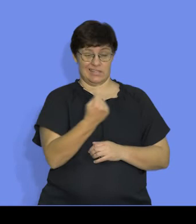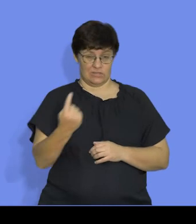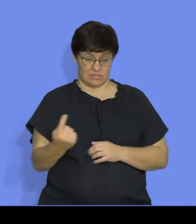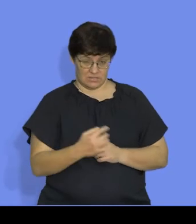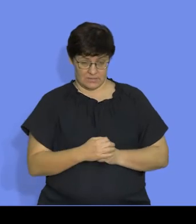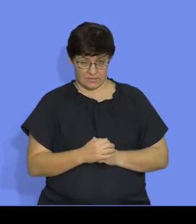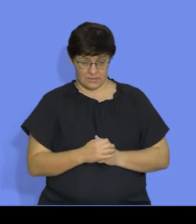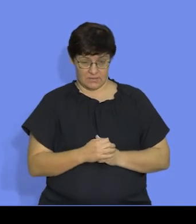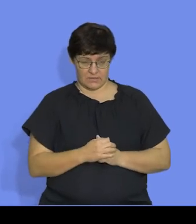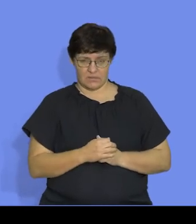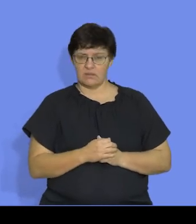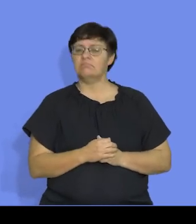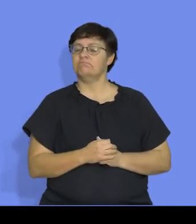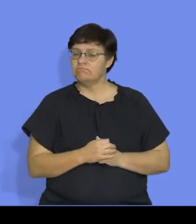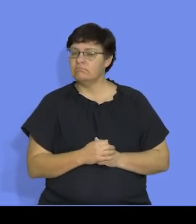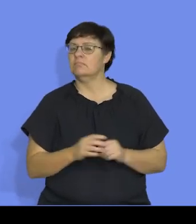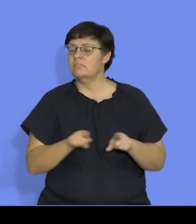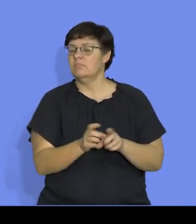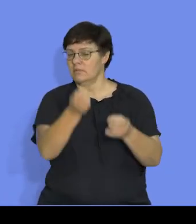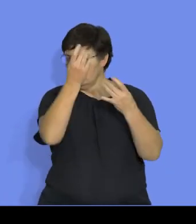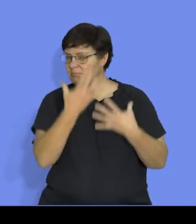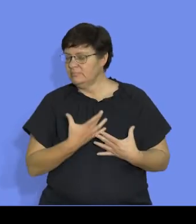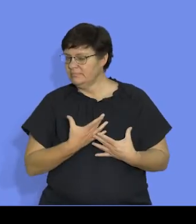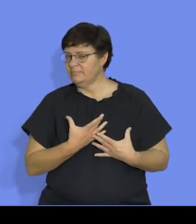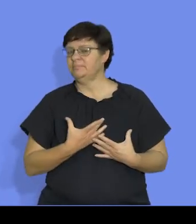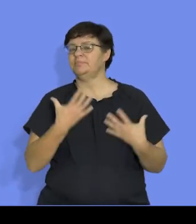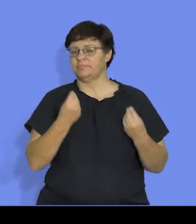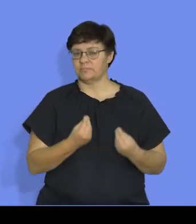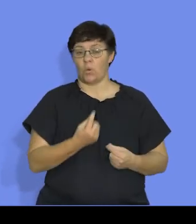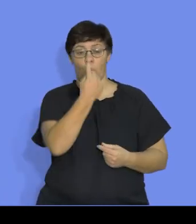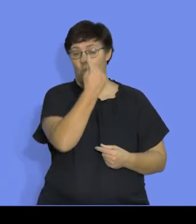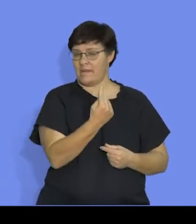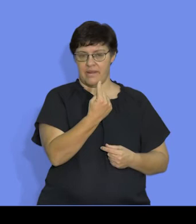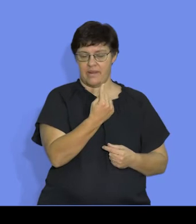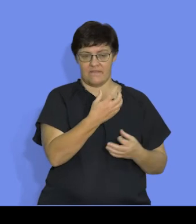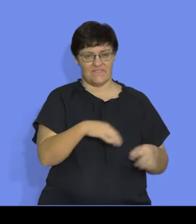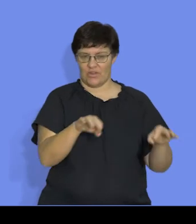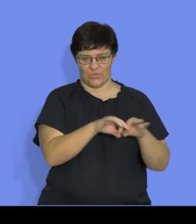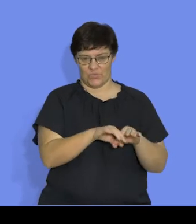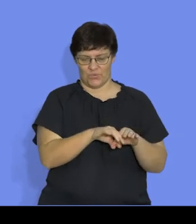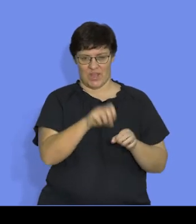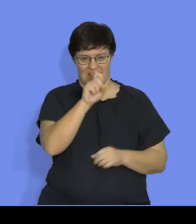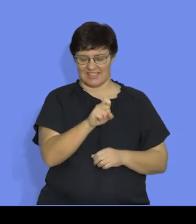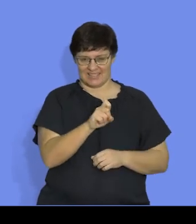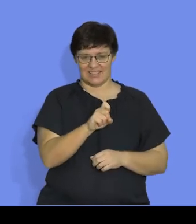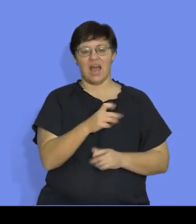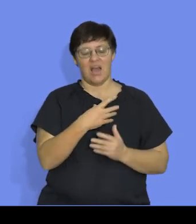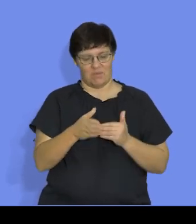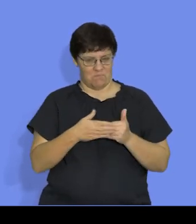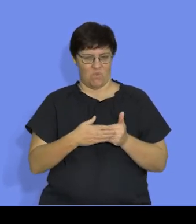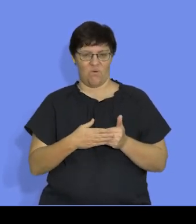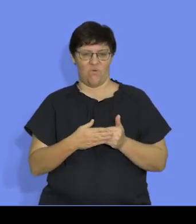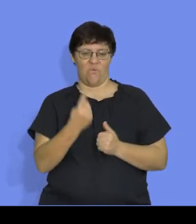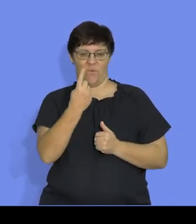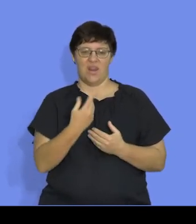So the question has kind of also given me a clue that there's going to be more than one value of x.